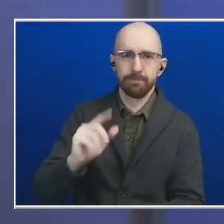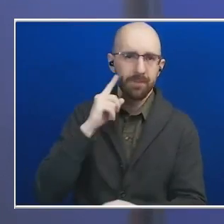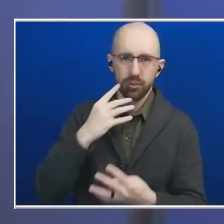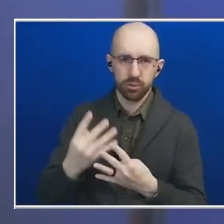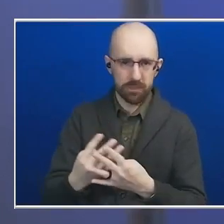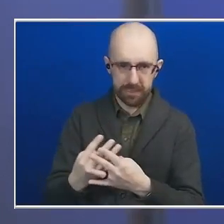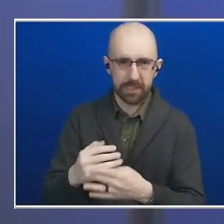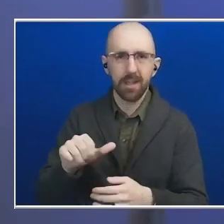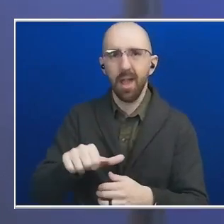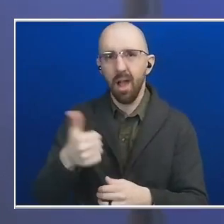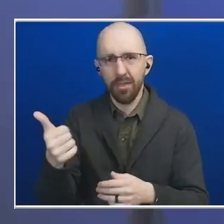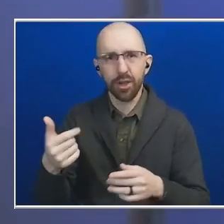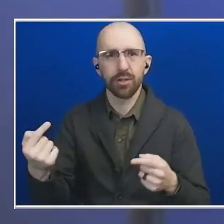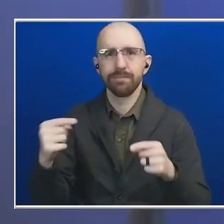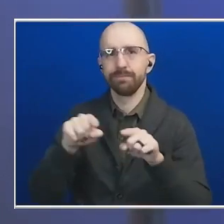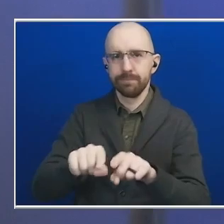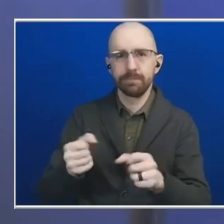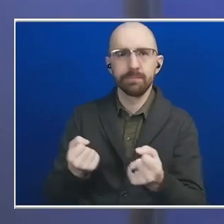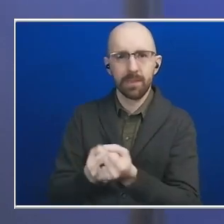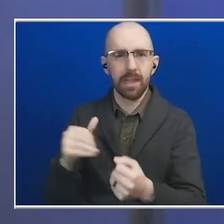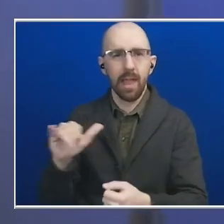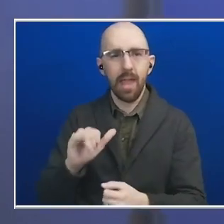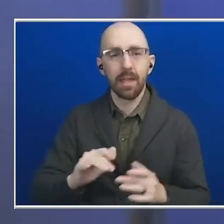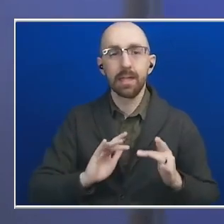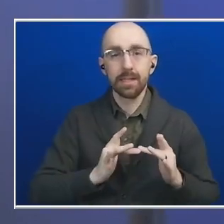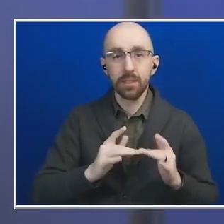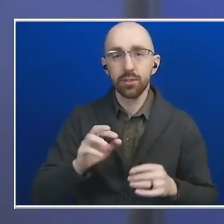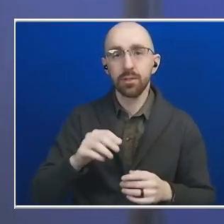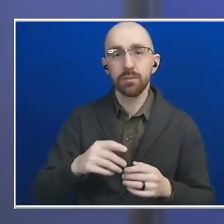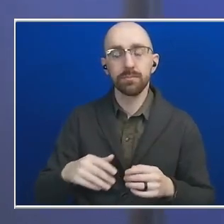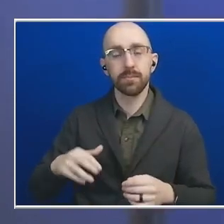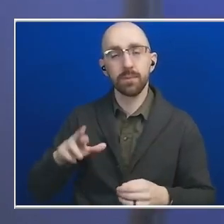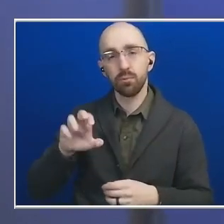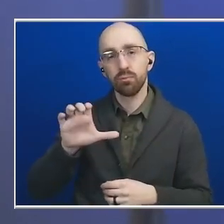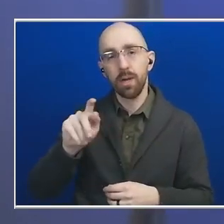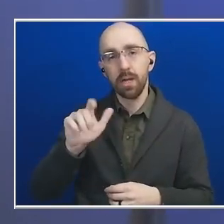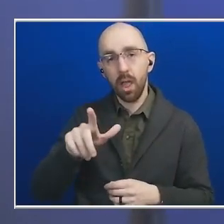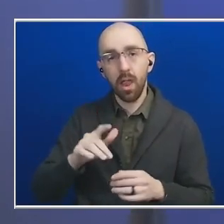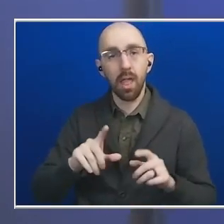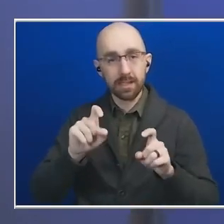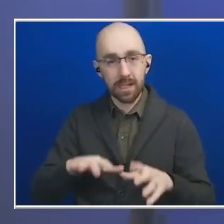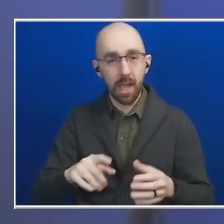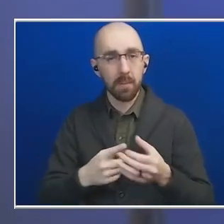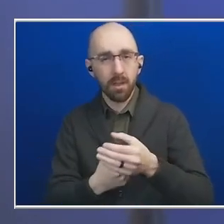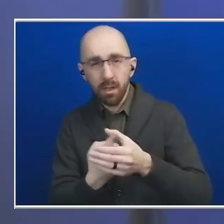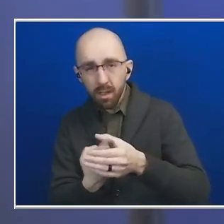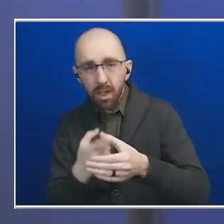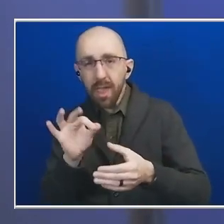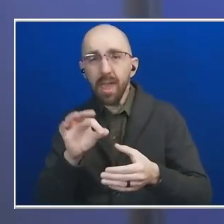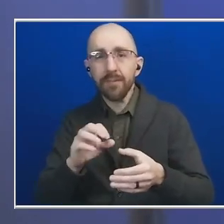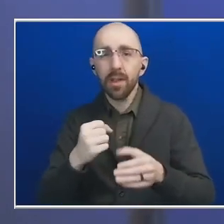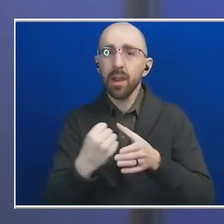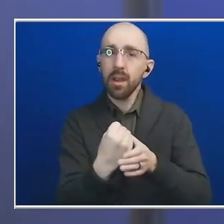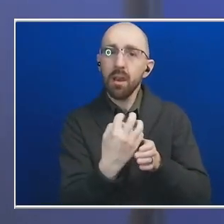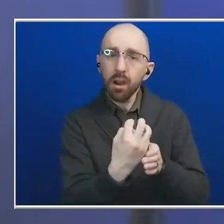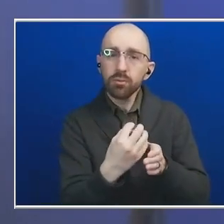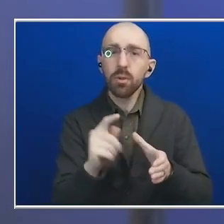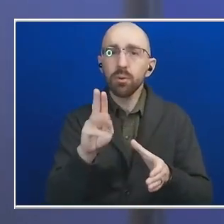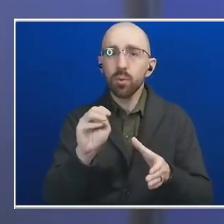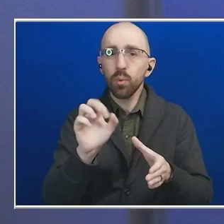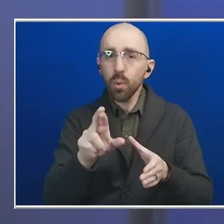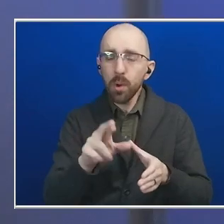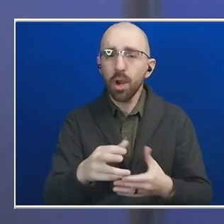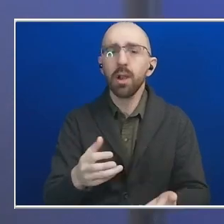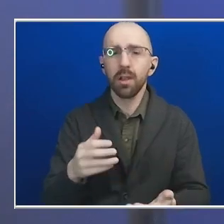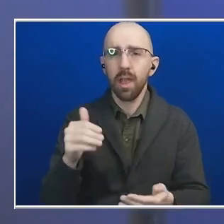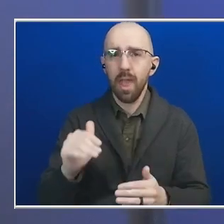adjuncts that we use, like digital rectal exam, to feel the prostate to see if there's any nodules or tumors, and then other things like advanced imaging that we can do